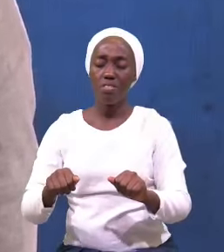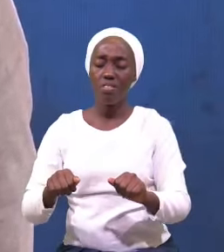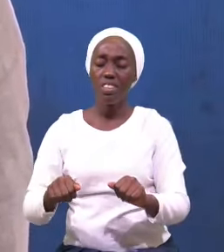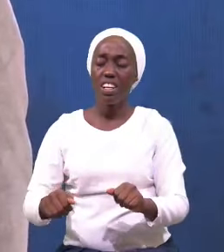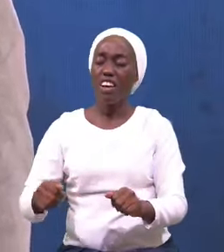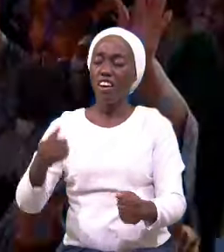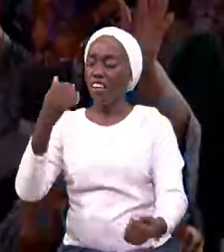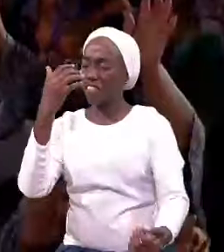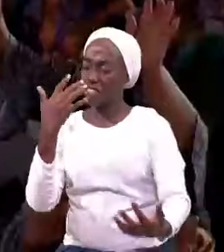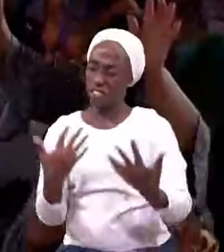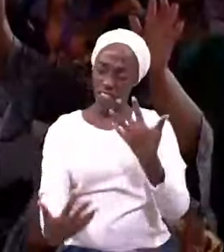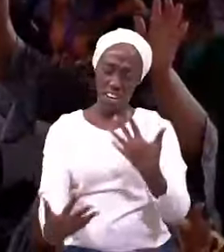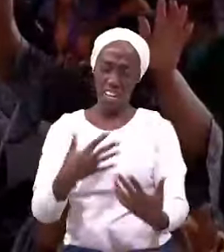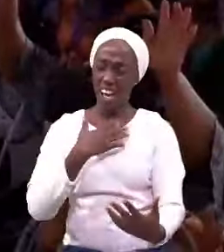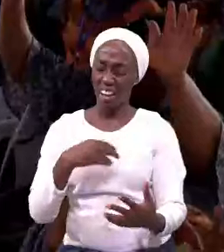Fire and fervency.